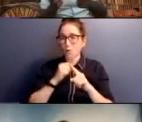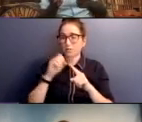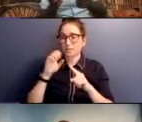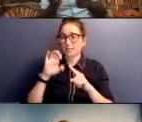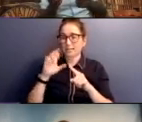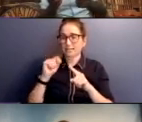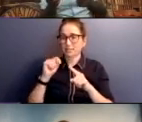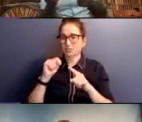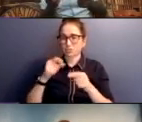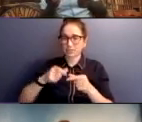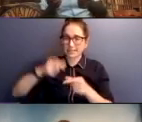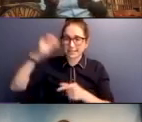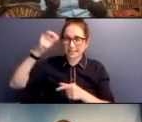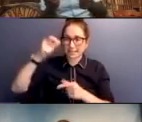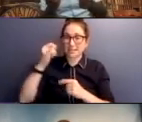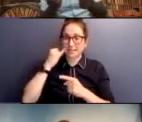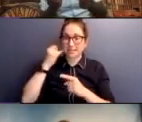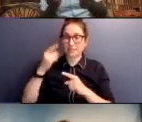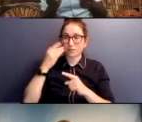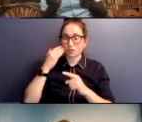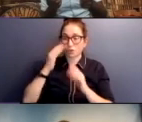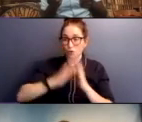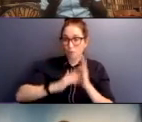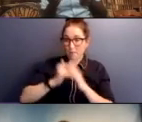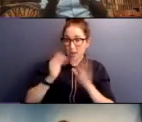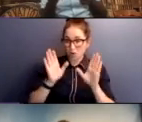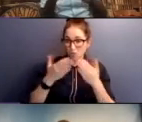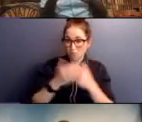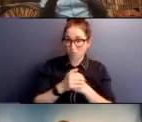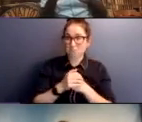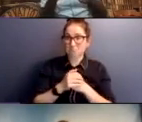stick. So if you're painting the room, you're finished painting the room, well,